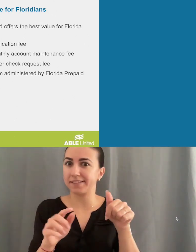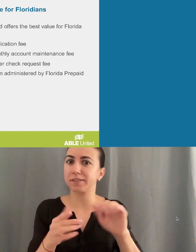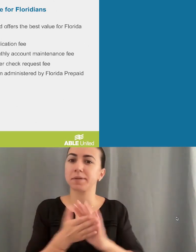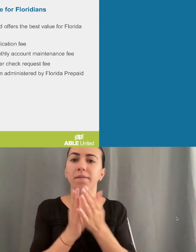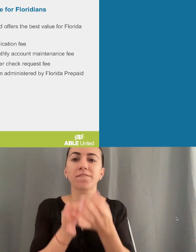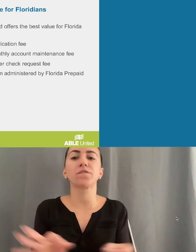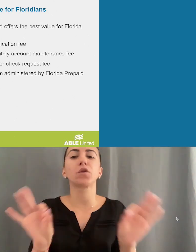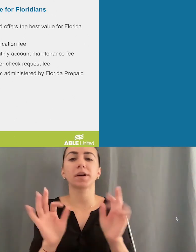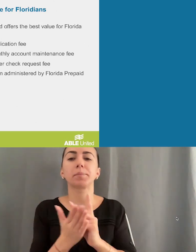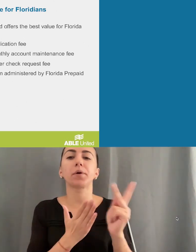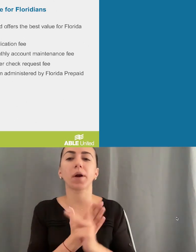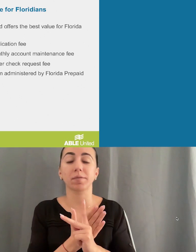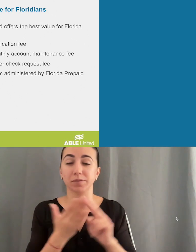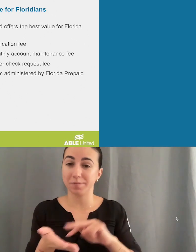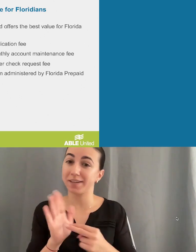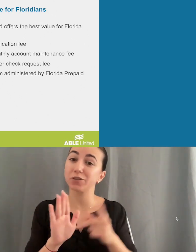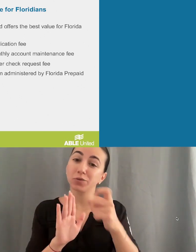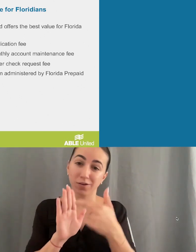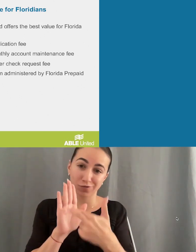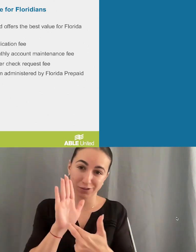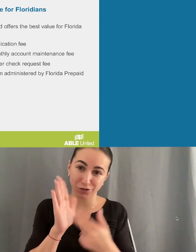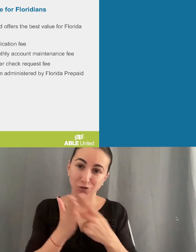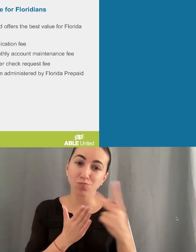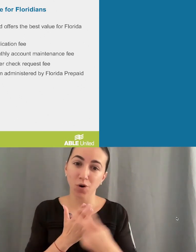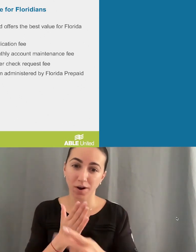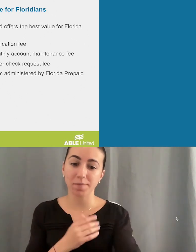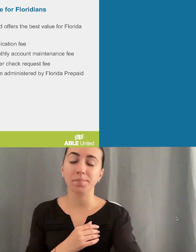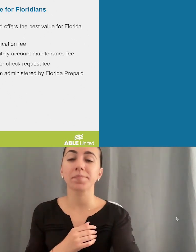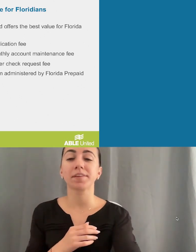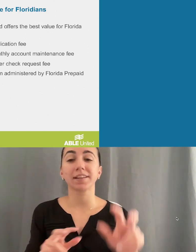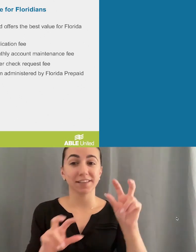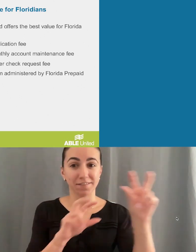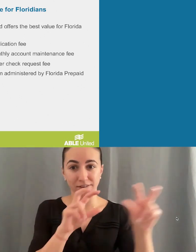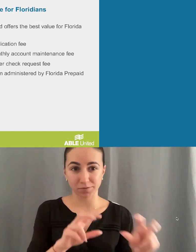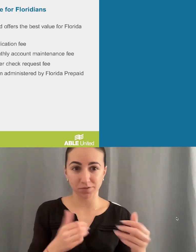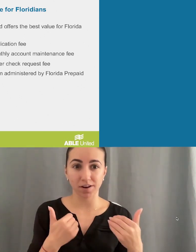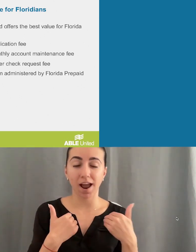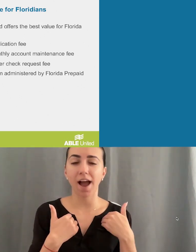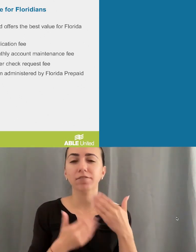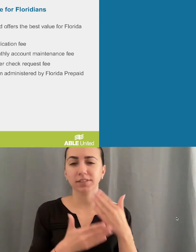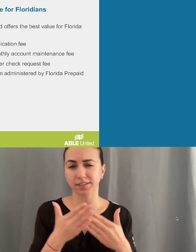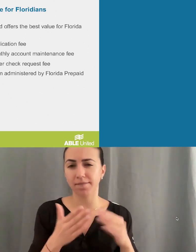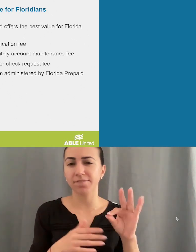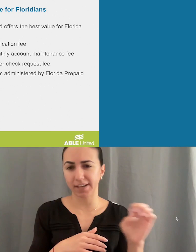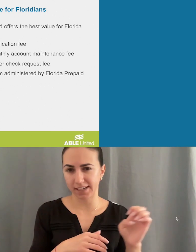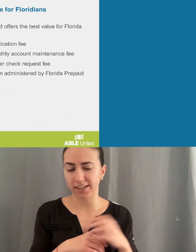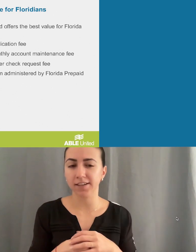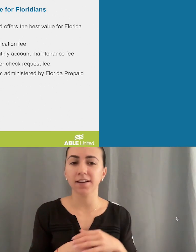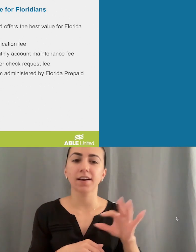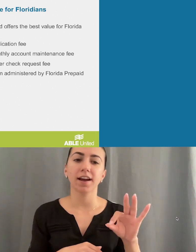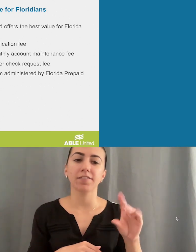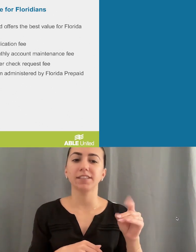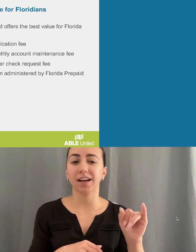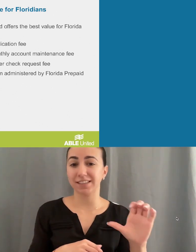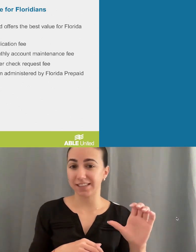to individuals. So you can enroll in the program. Our investment products do have an administrative fee tied to them. Our FDIC